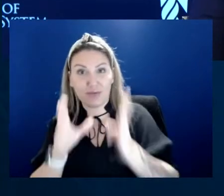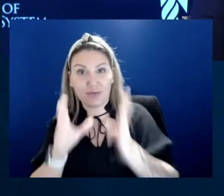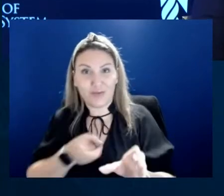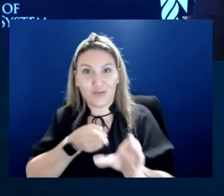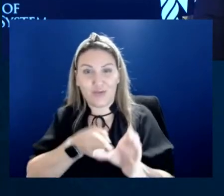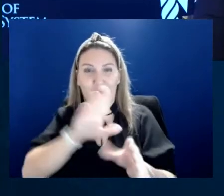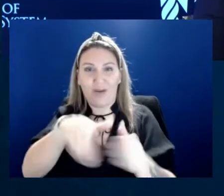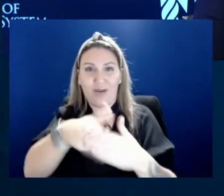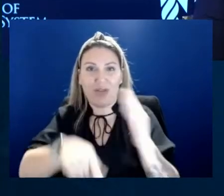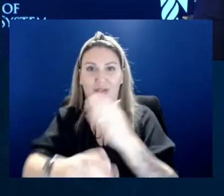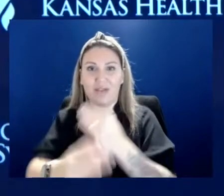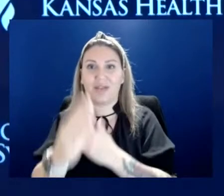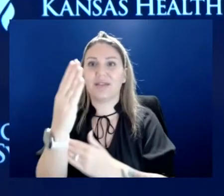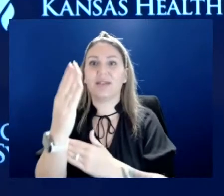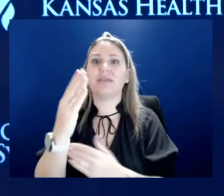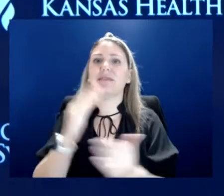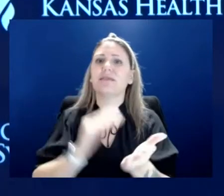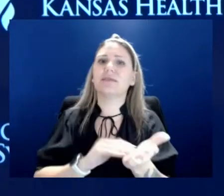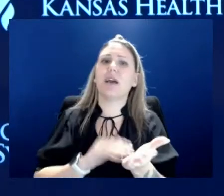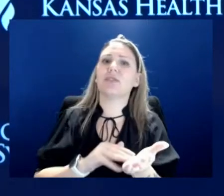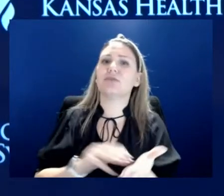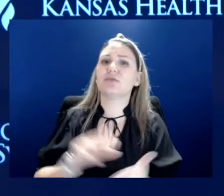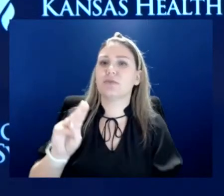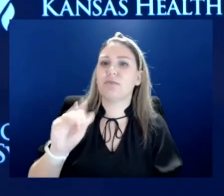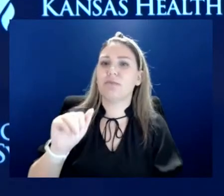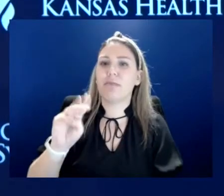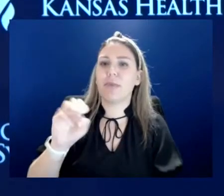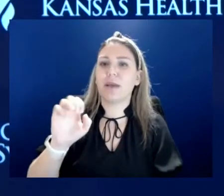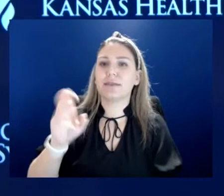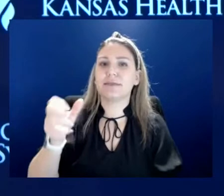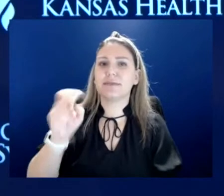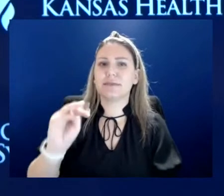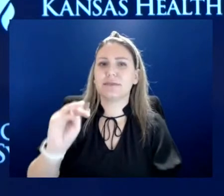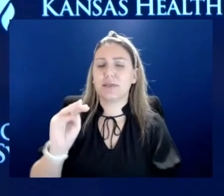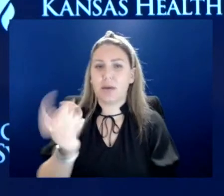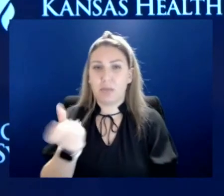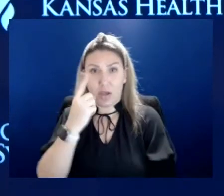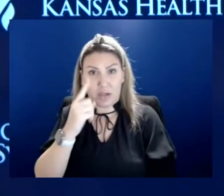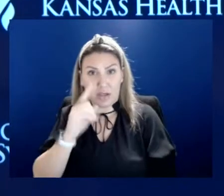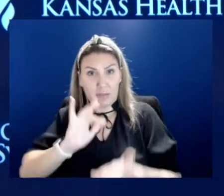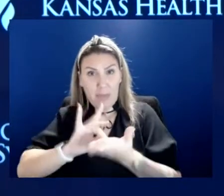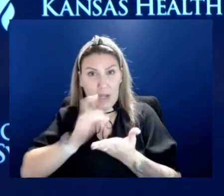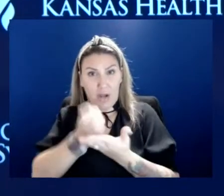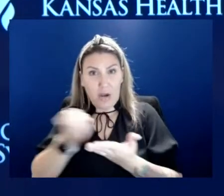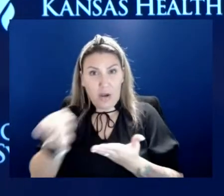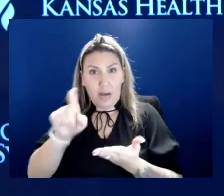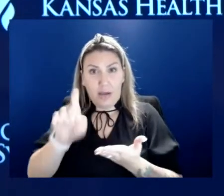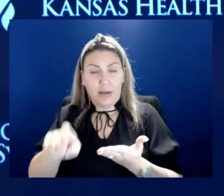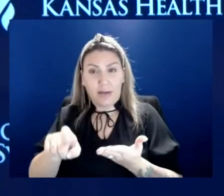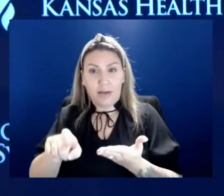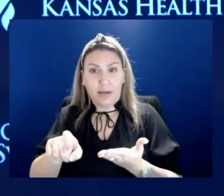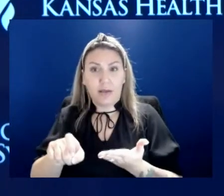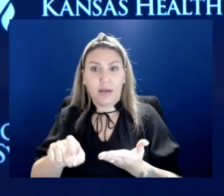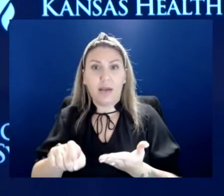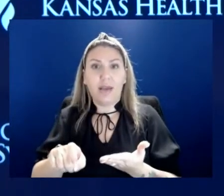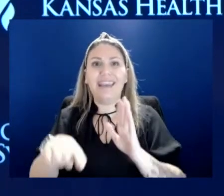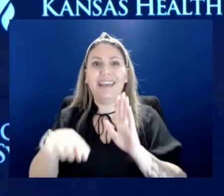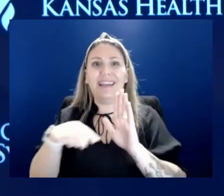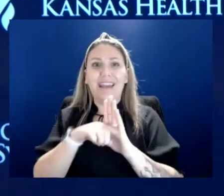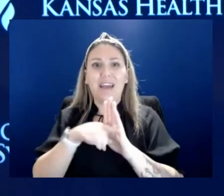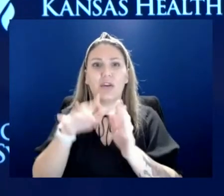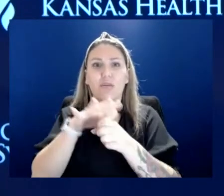Dr. Maxine, we understand the medical equipment hospital needs include negative pressure wound